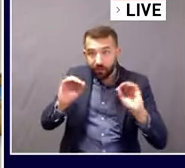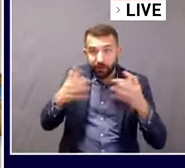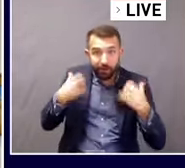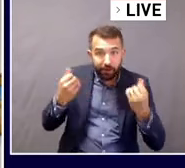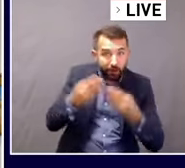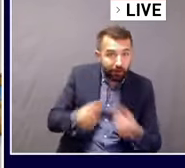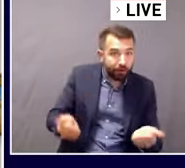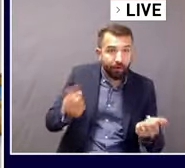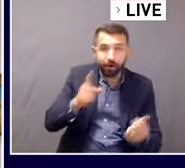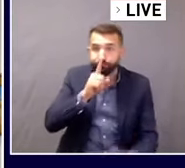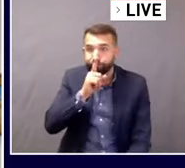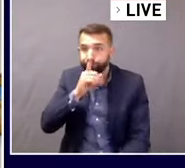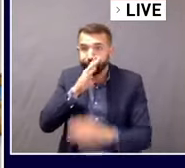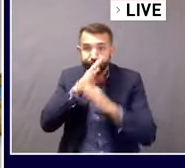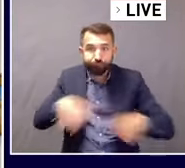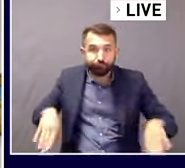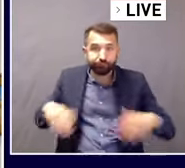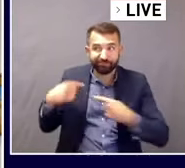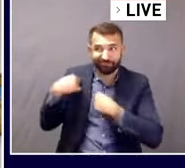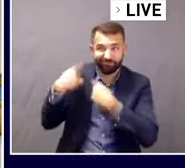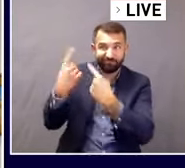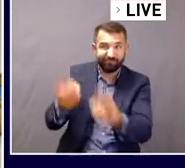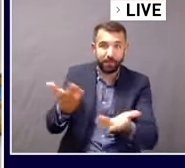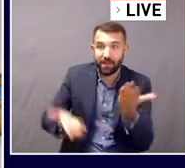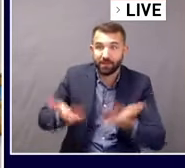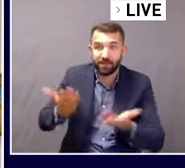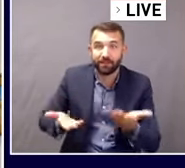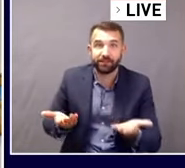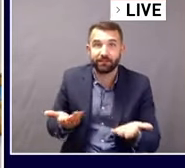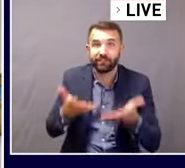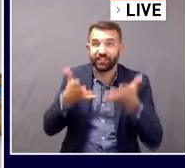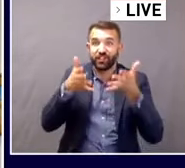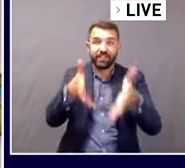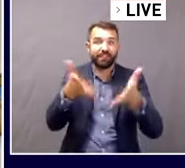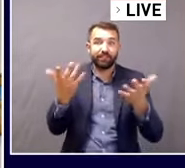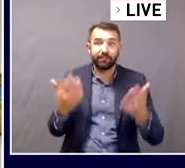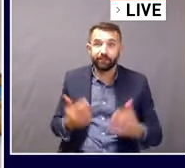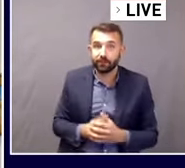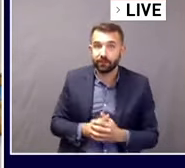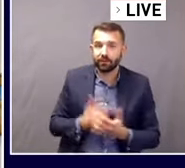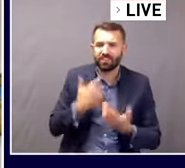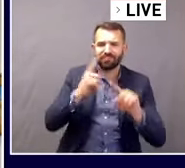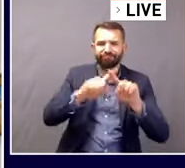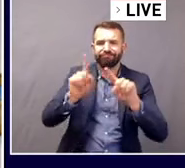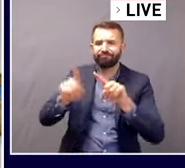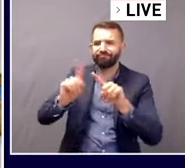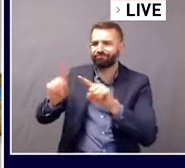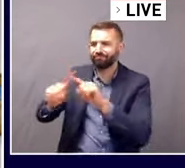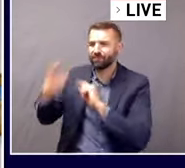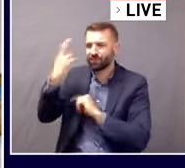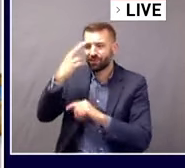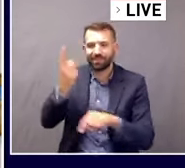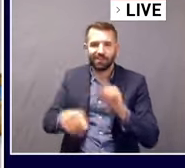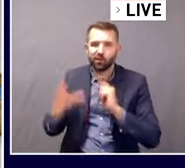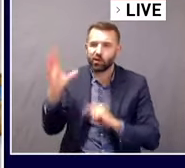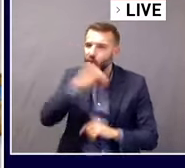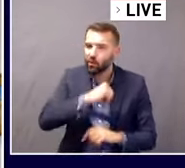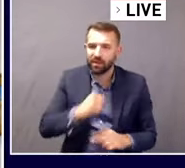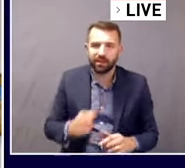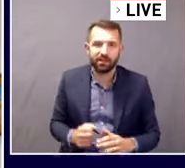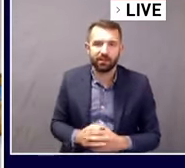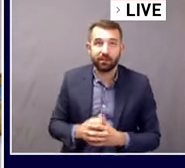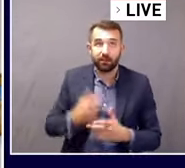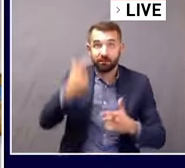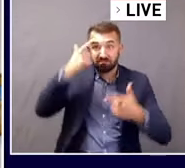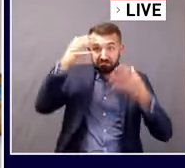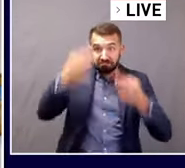regain contact with Maine CDC. So there's a lot of other factors that go into that before we would determine that someone is